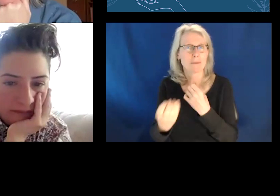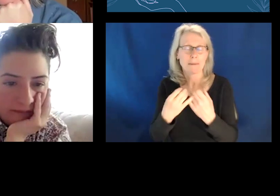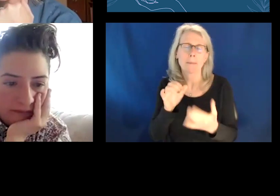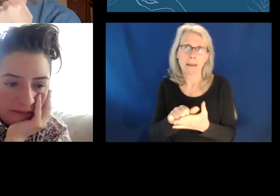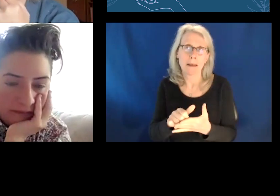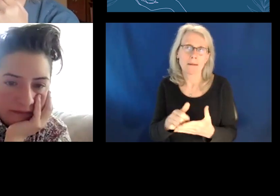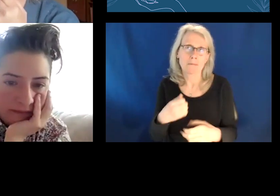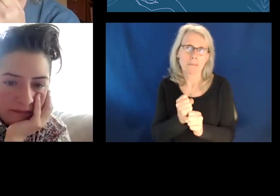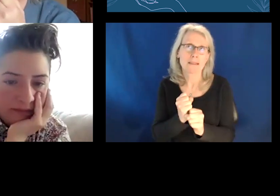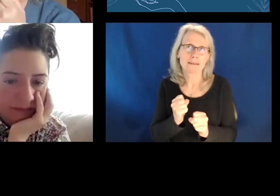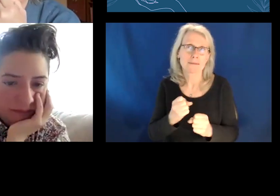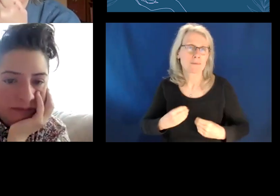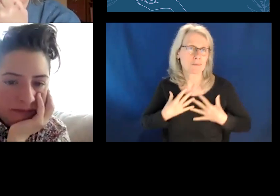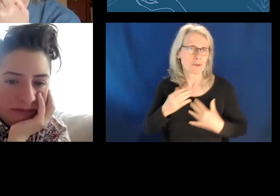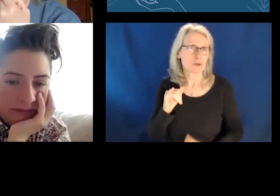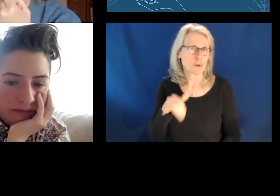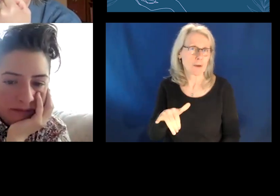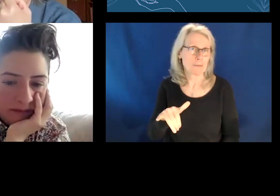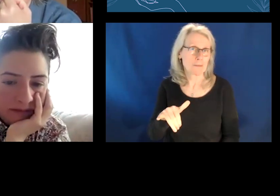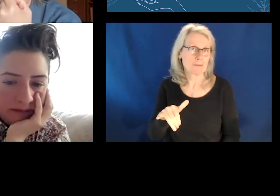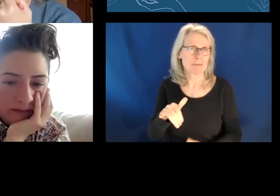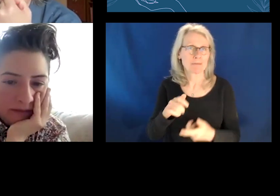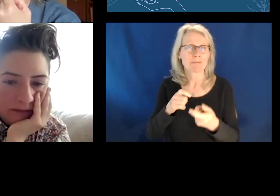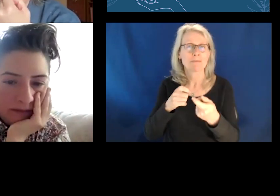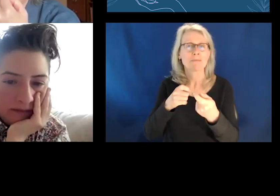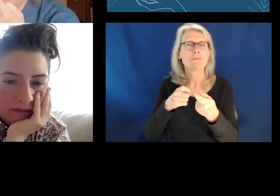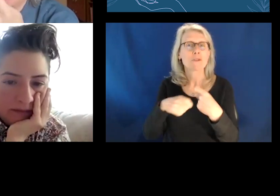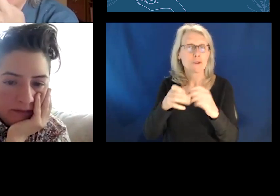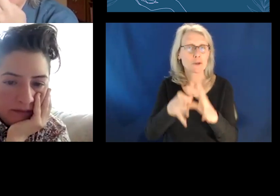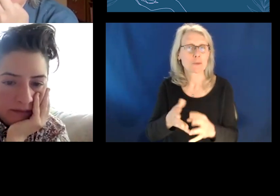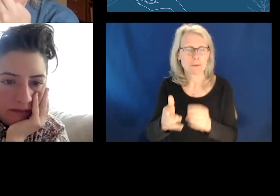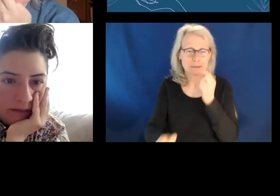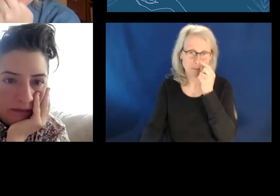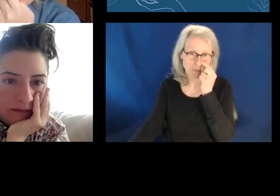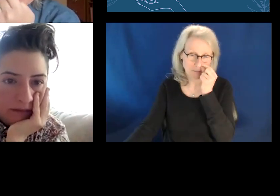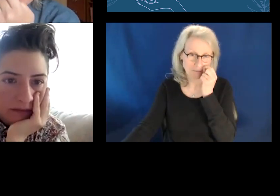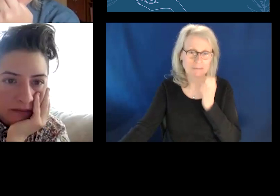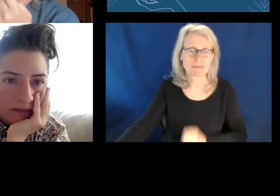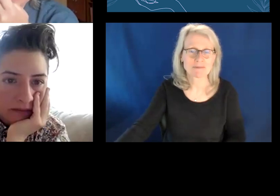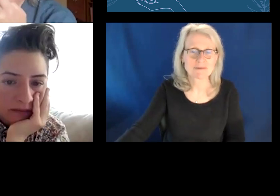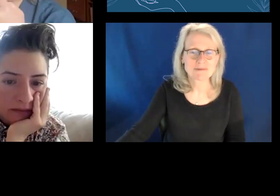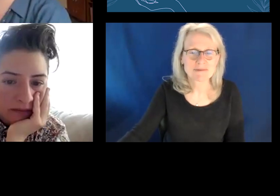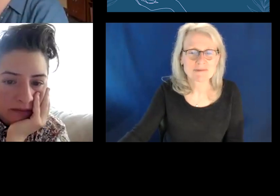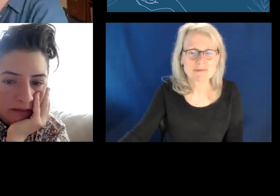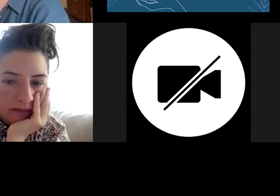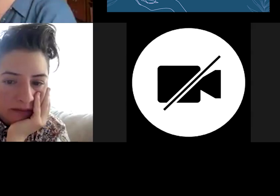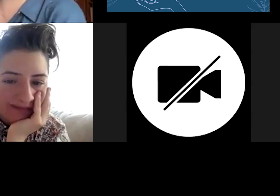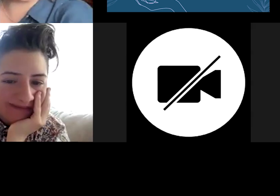But back to like myself a little bit, I don't like talking about myself. No, it's a lie. Everybody likes talking about themselves.